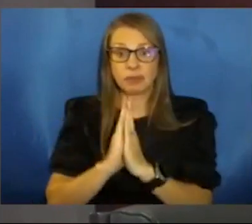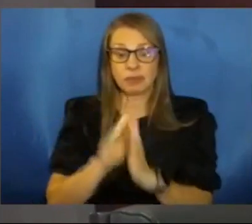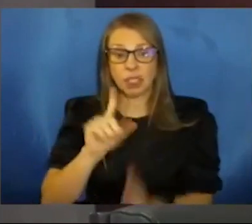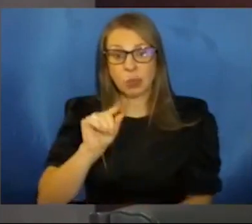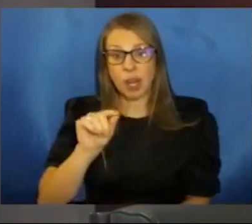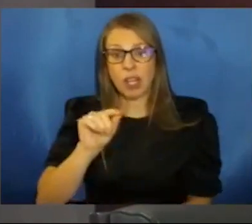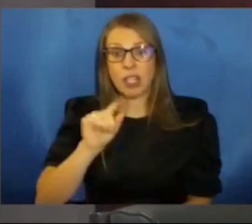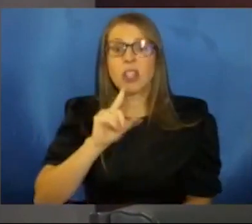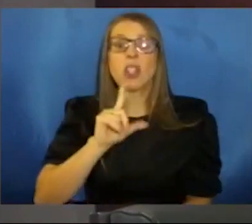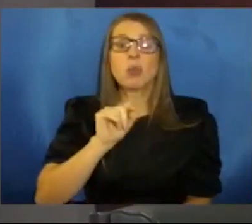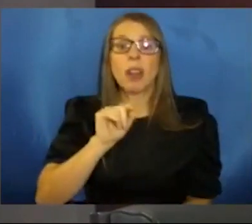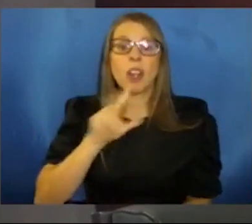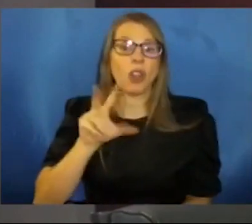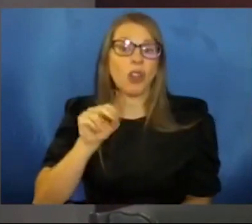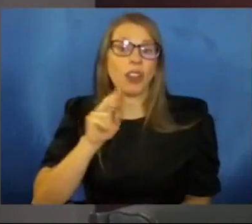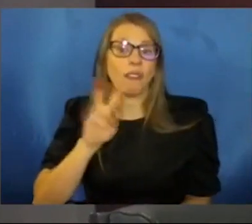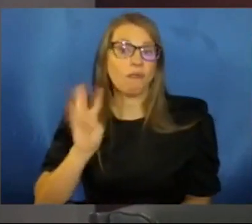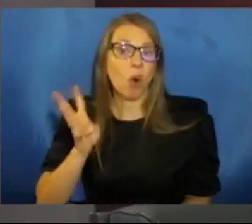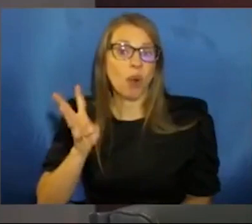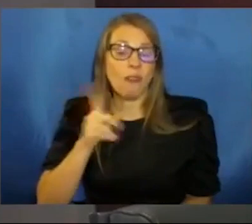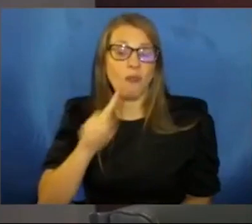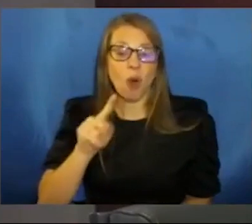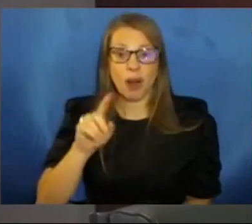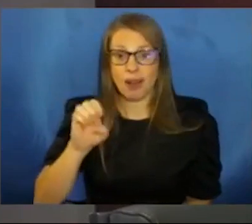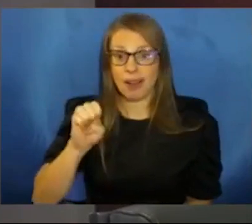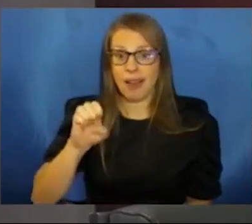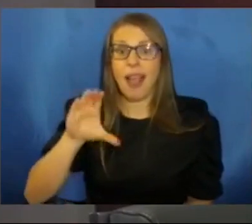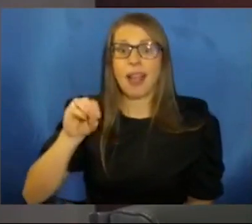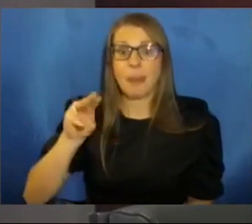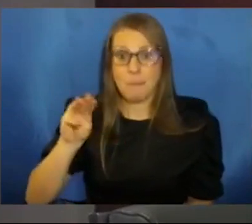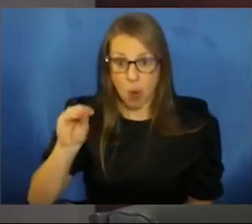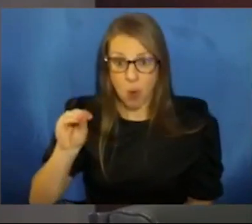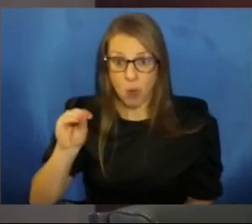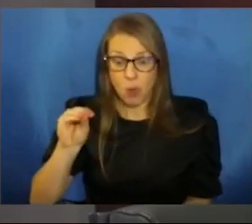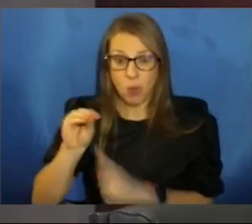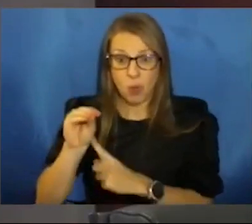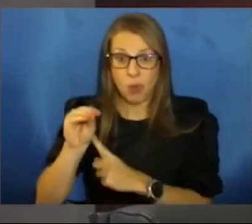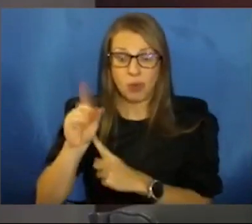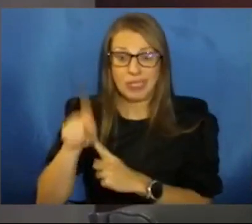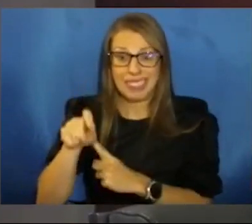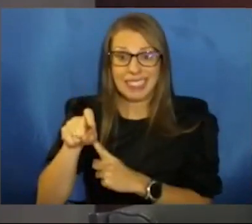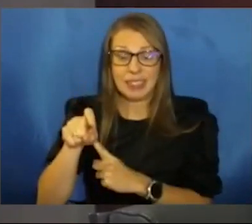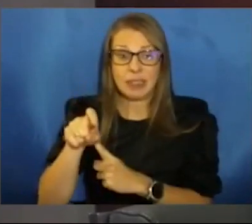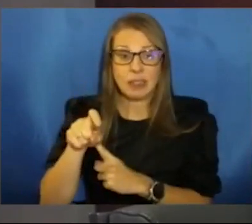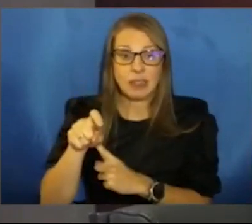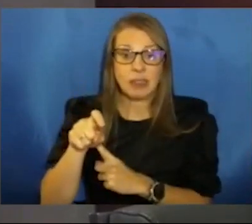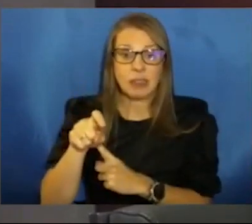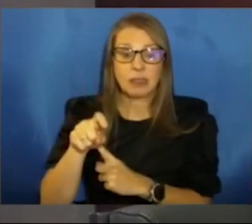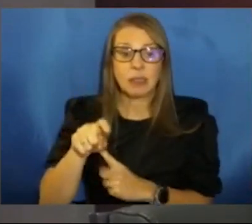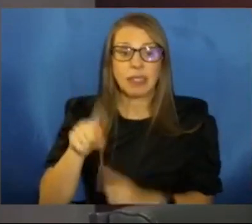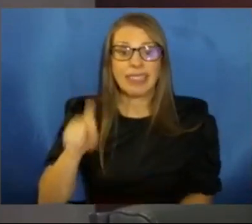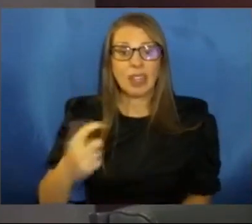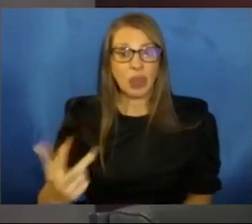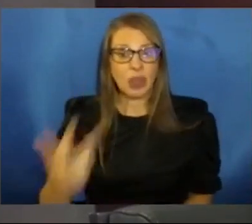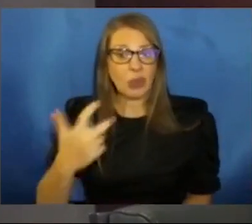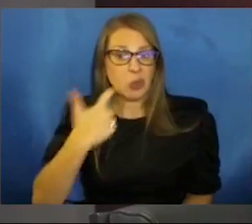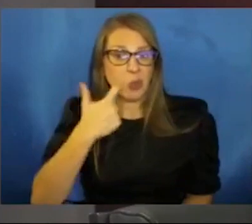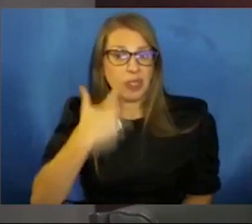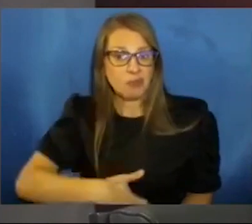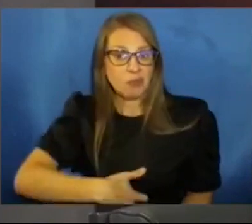total heart-lung bypass, which is kind of the very last resort in terms of supporting someone's life. And those requests, we're